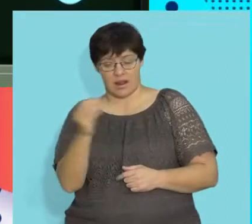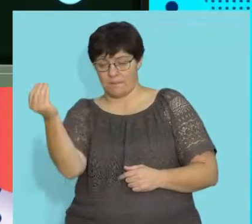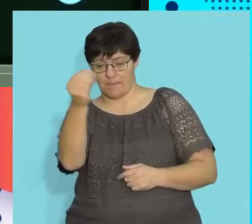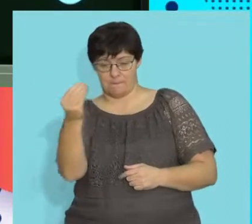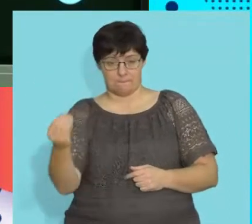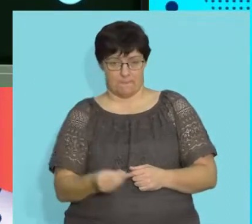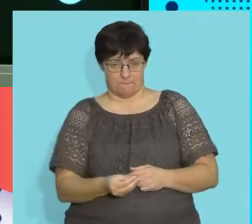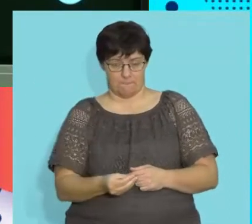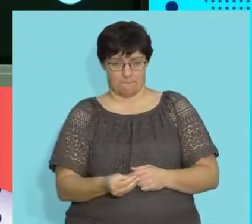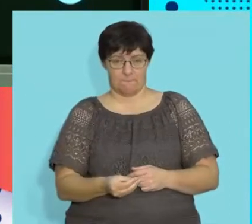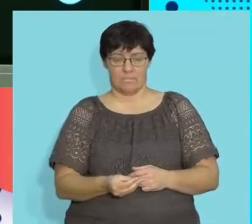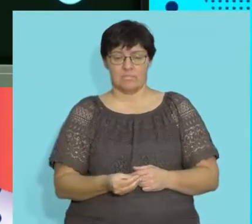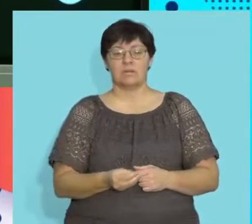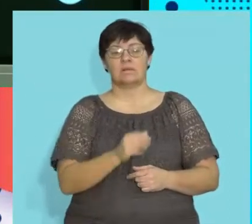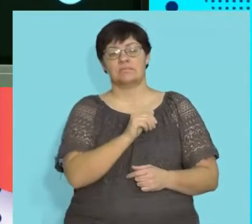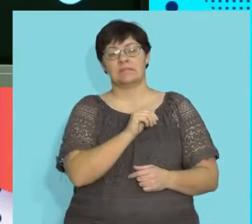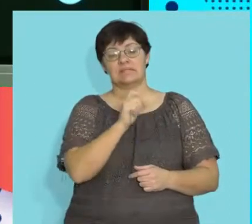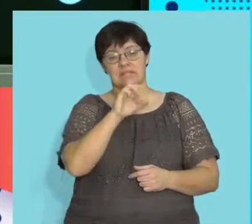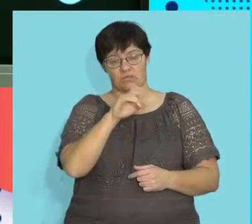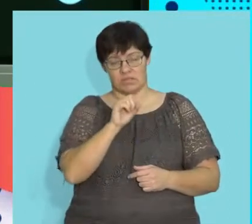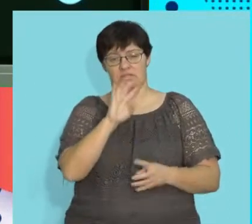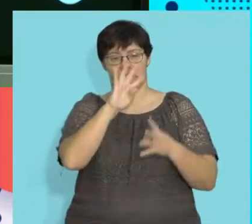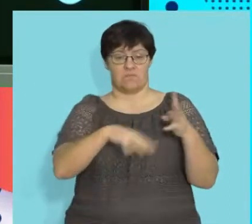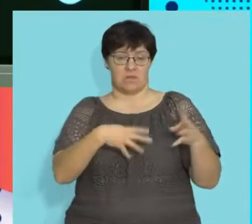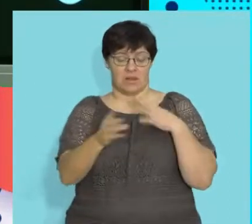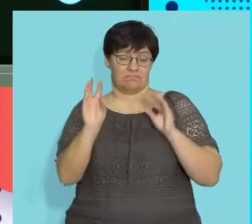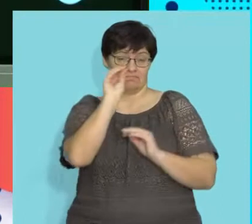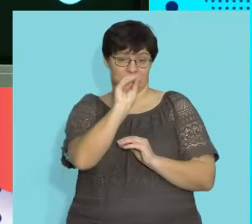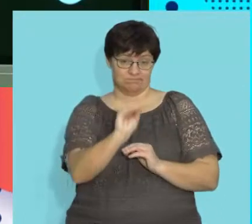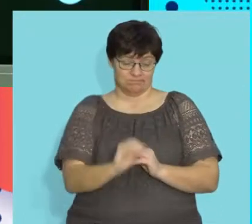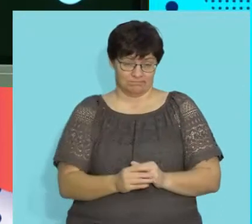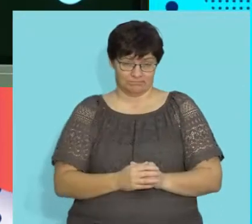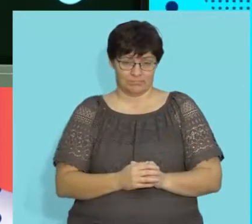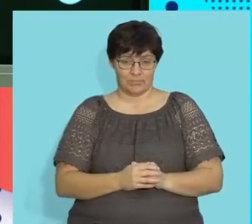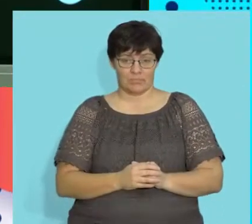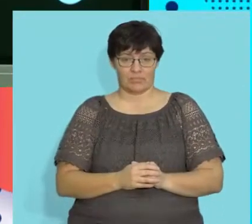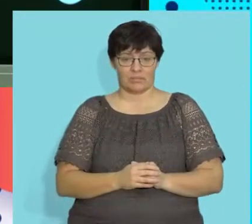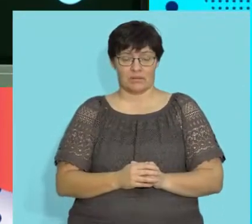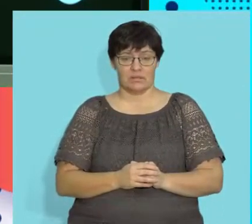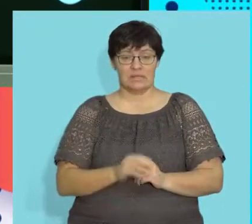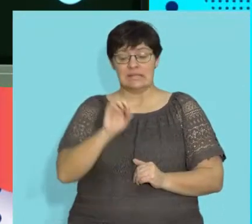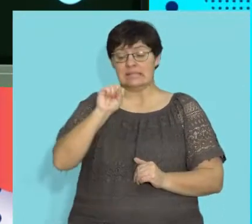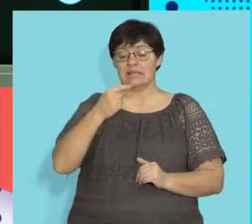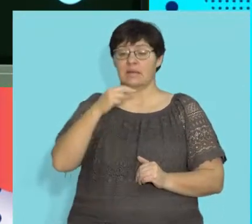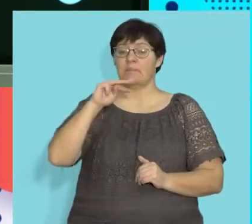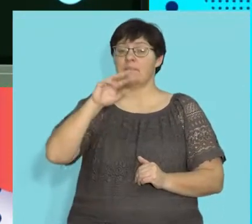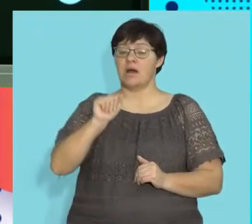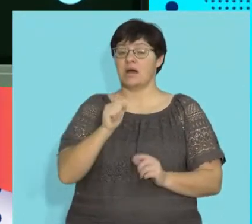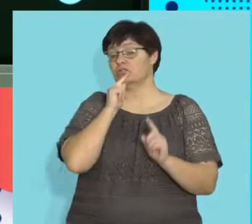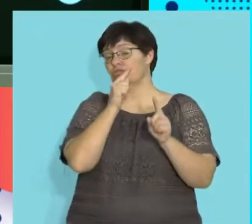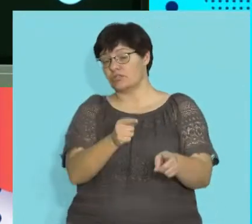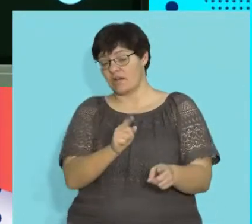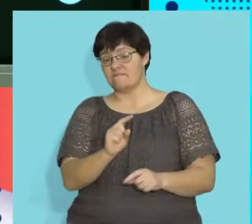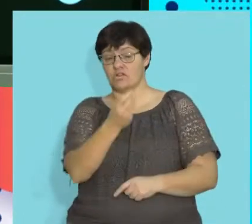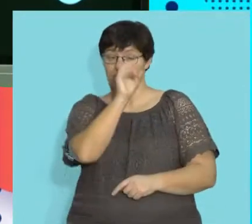to be substituting into our series formula. So the sigma instruction is going to help me